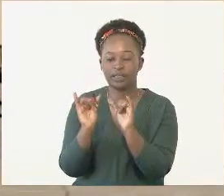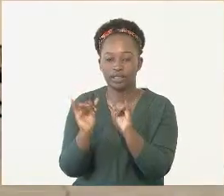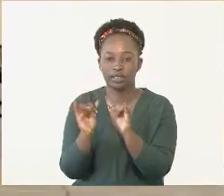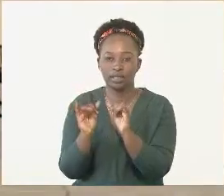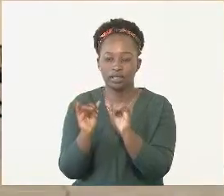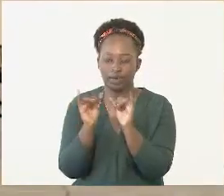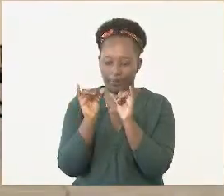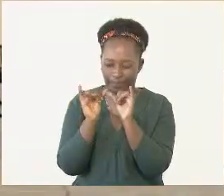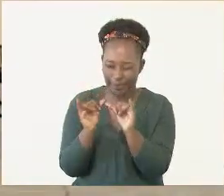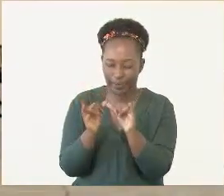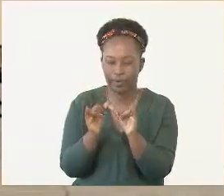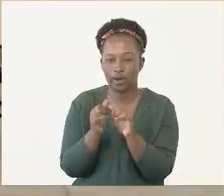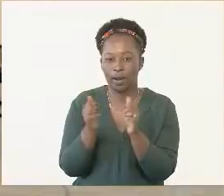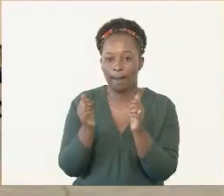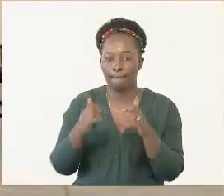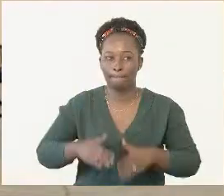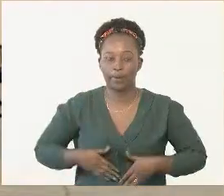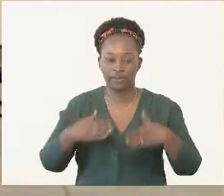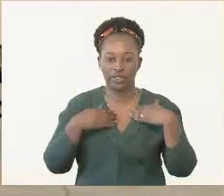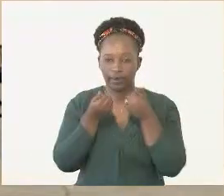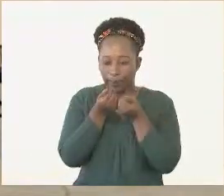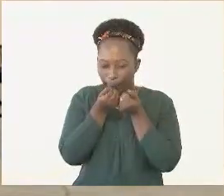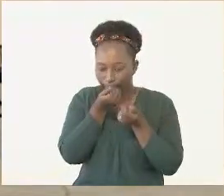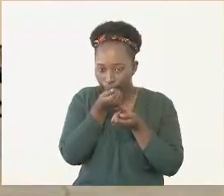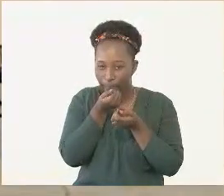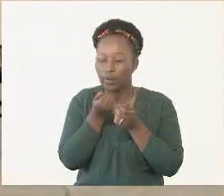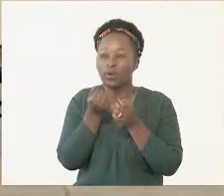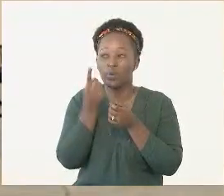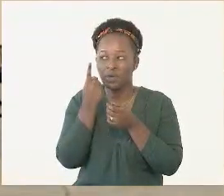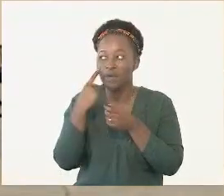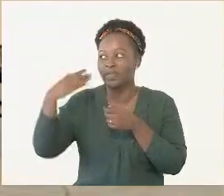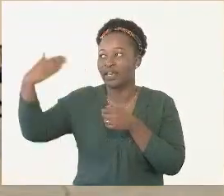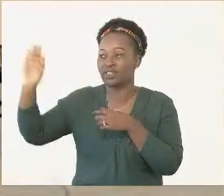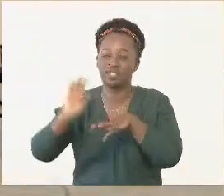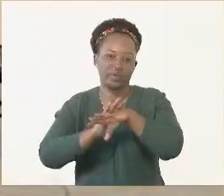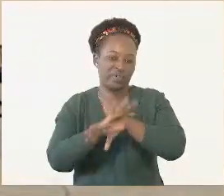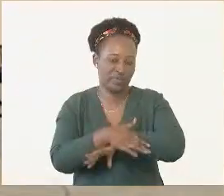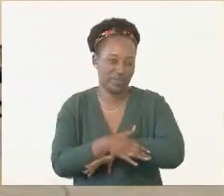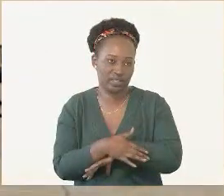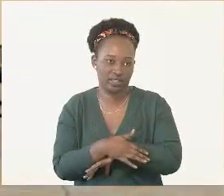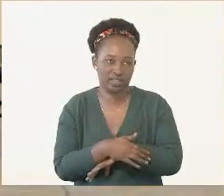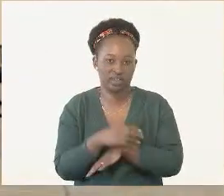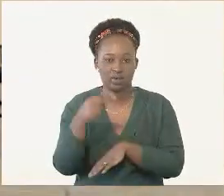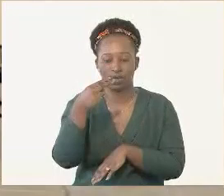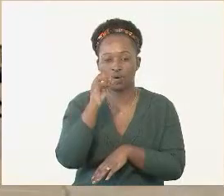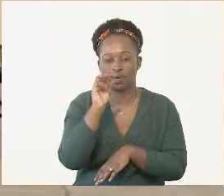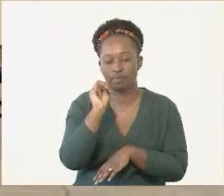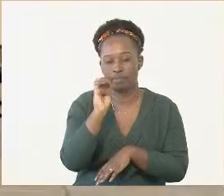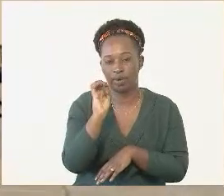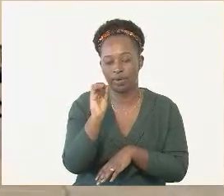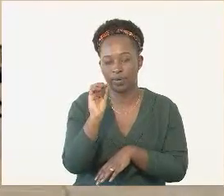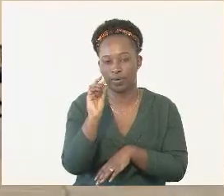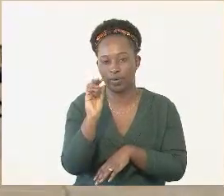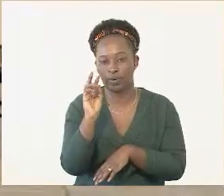constant body temperature regardless of external influence. All right? Homothermic organisms